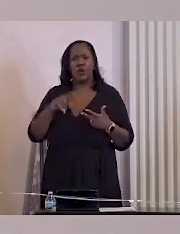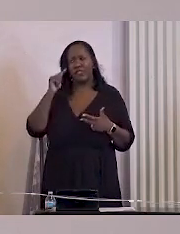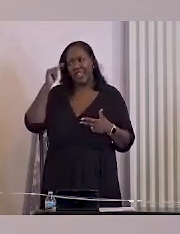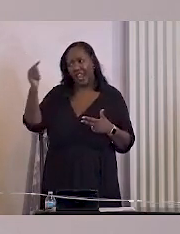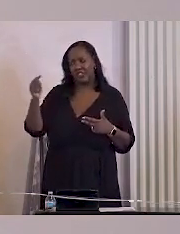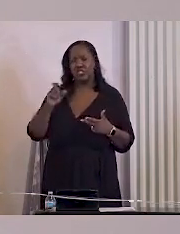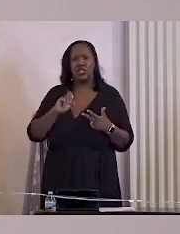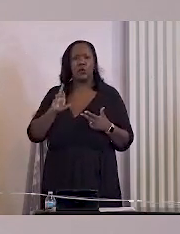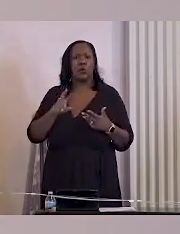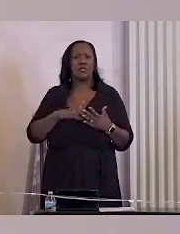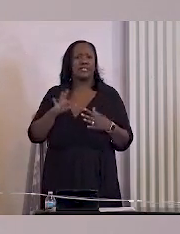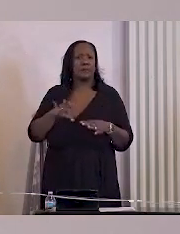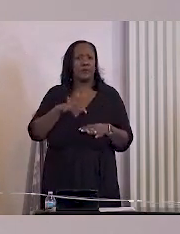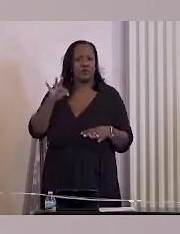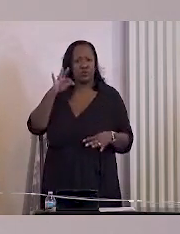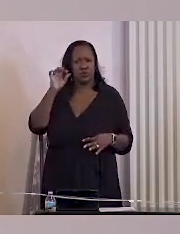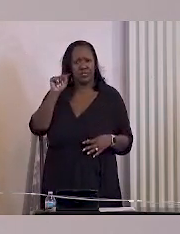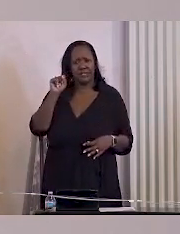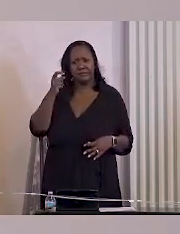or spirituality.